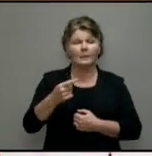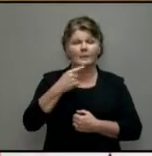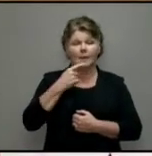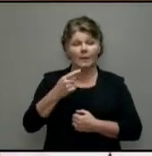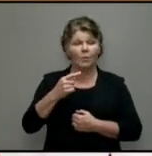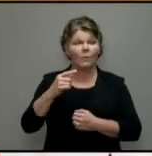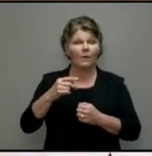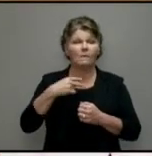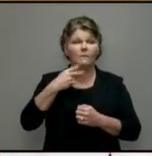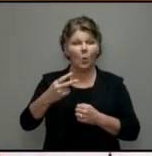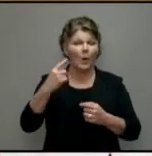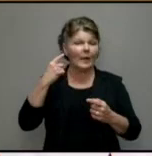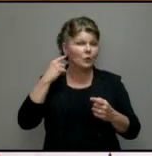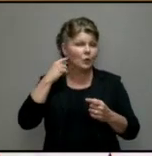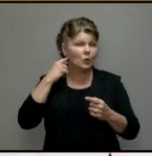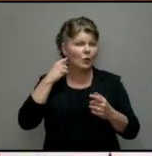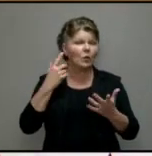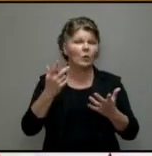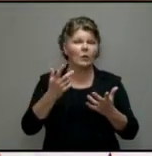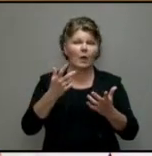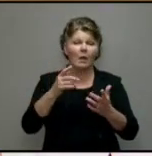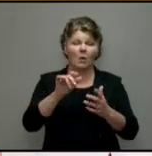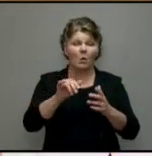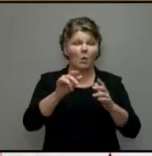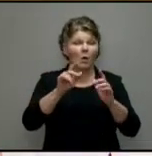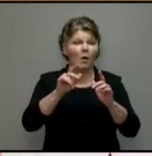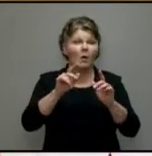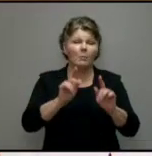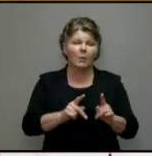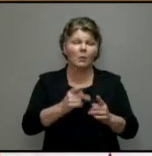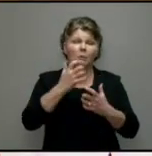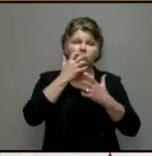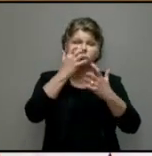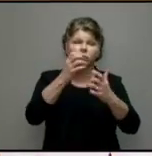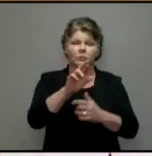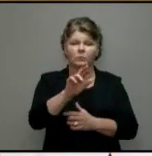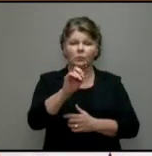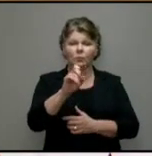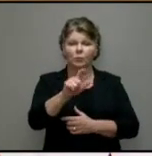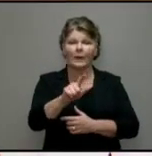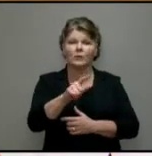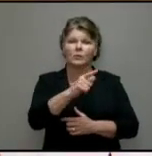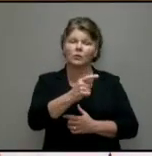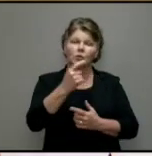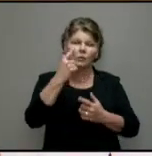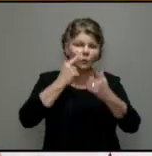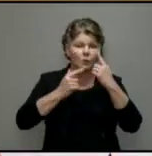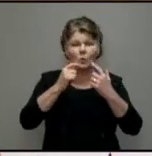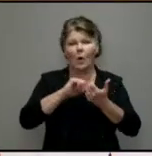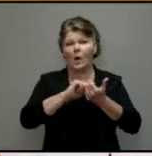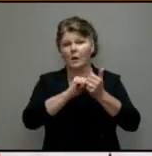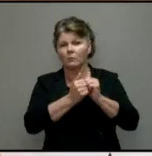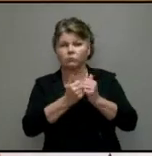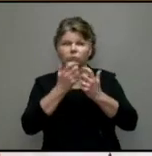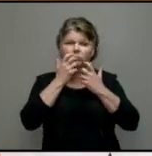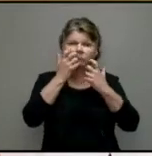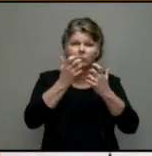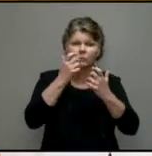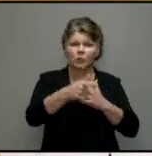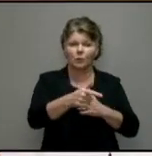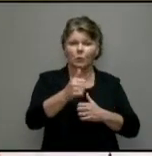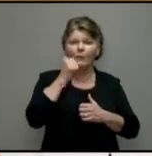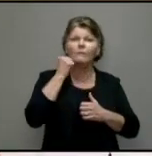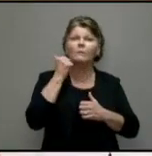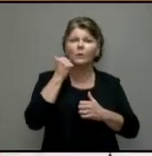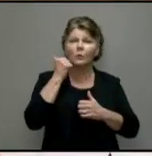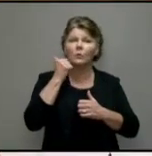Ramah, weeping and loud lamentation, Rachel weeping for her children. She refused to be comforted because they are